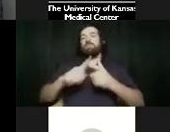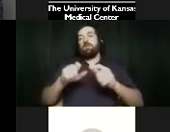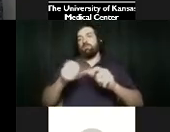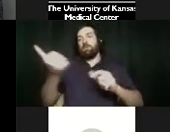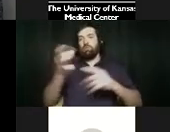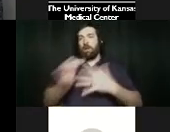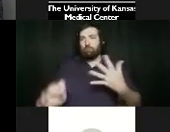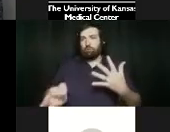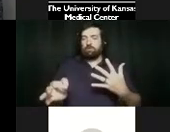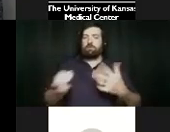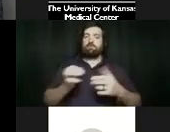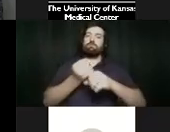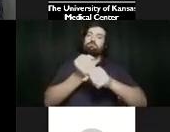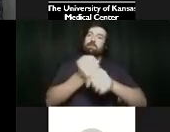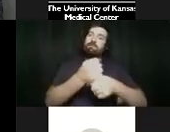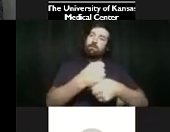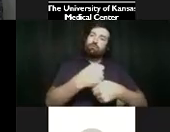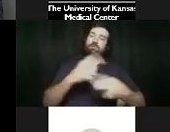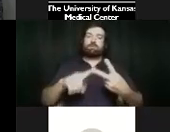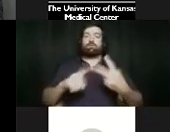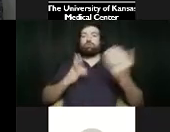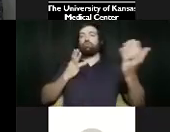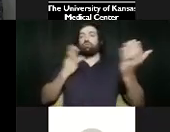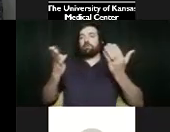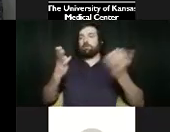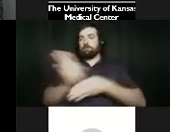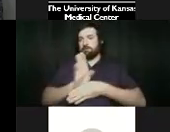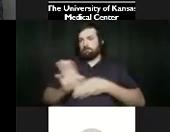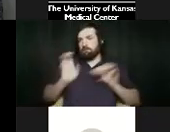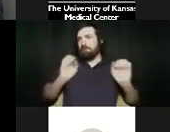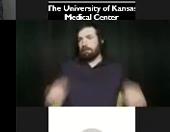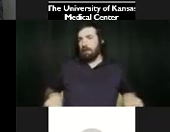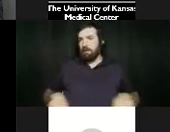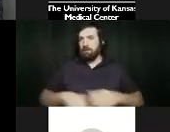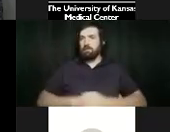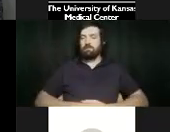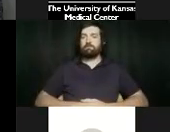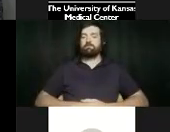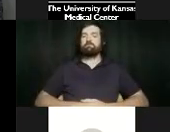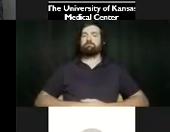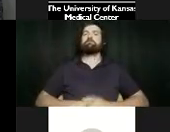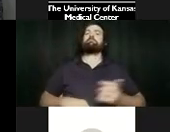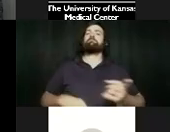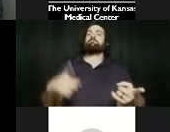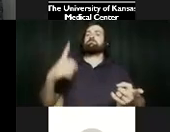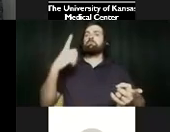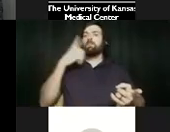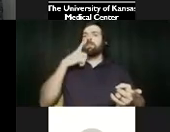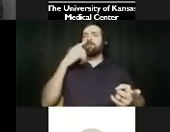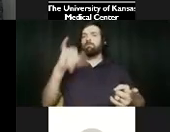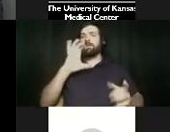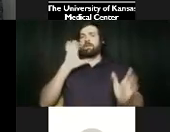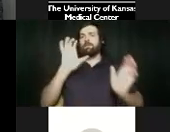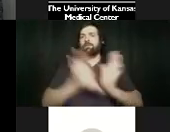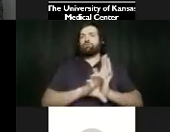into manufacturing, into service kind of industries. What do you think of this image? What's going